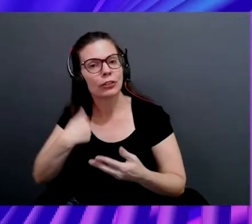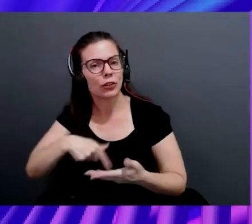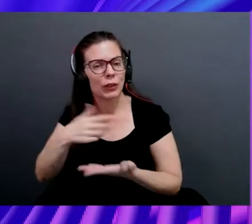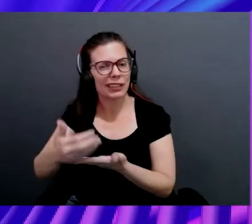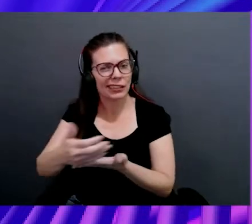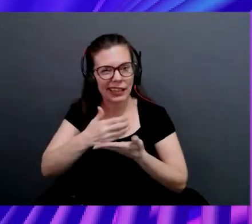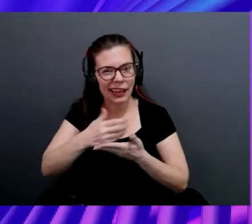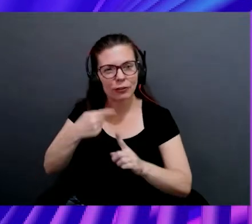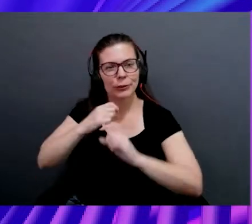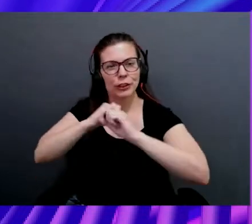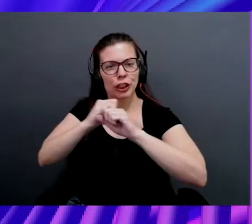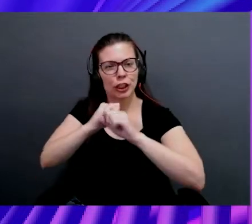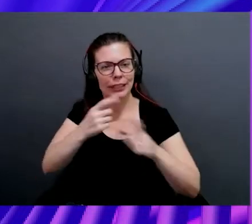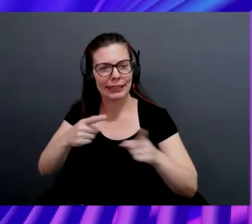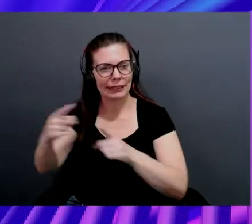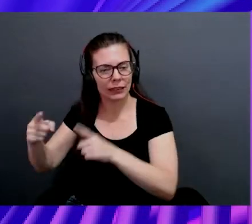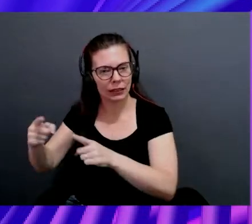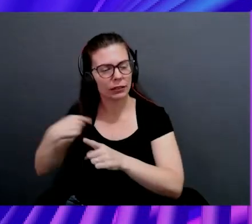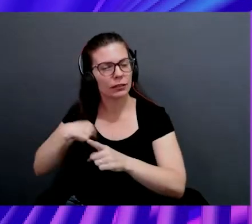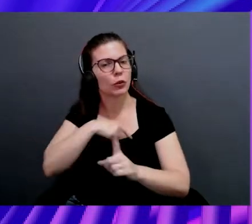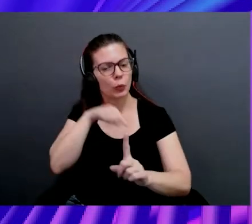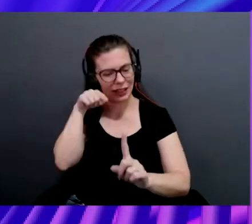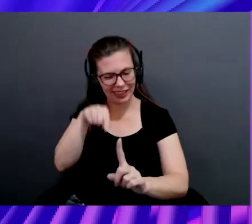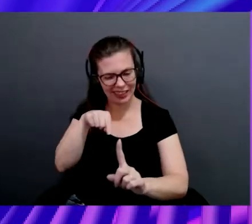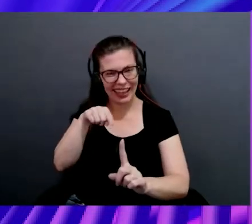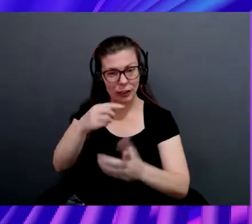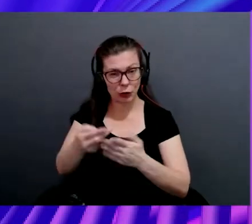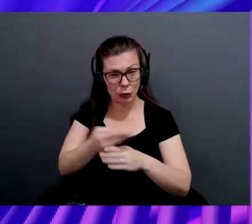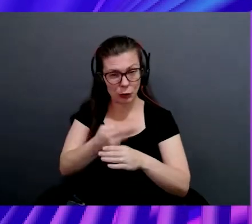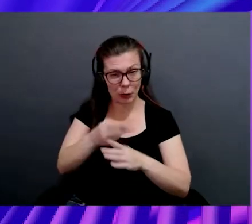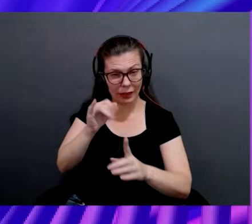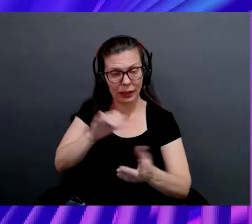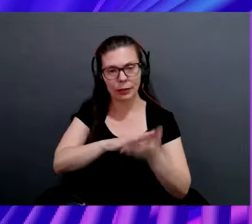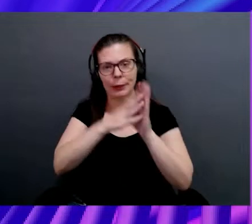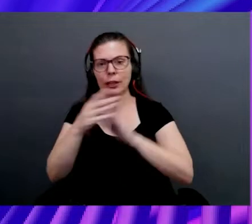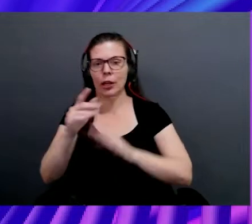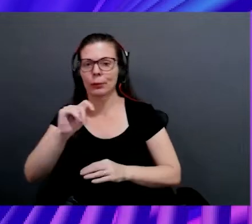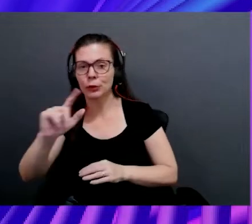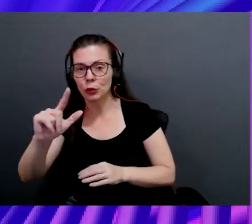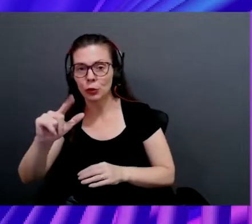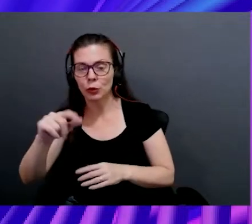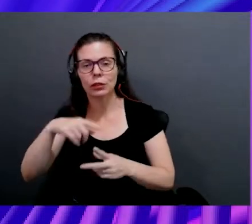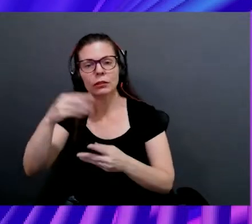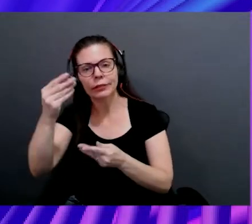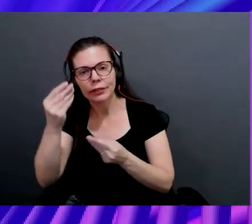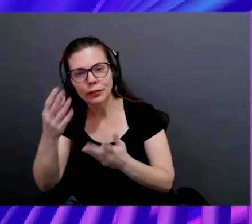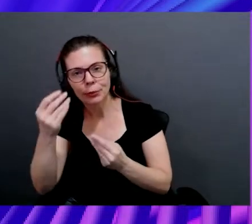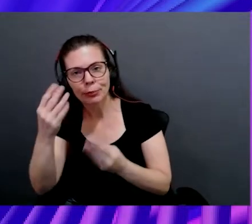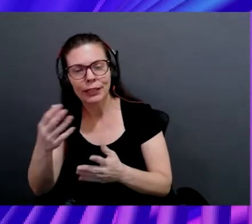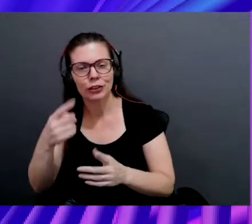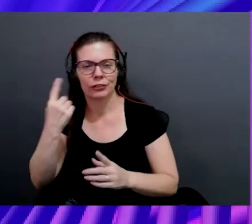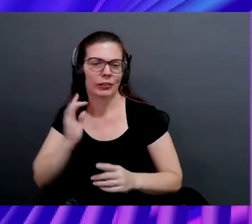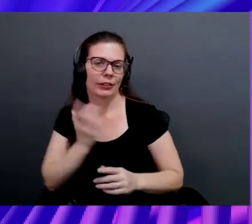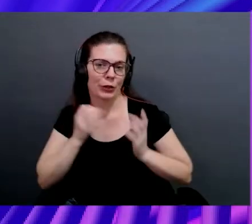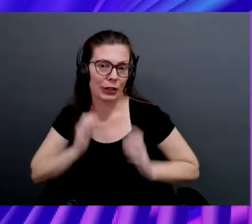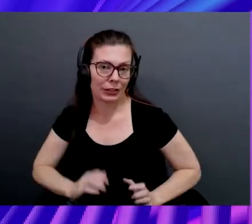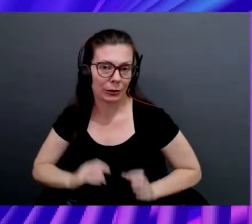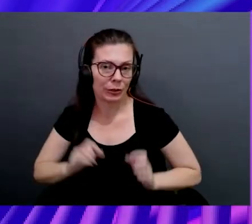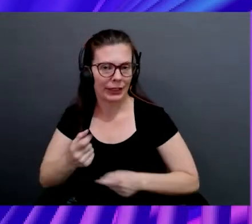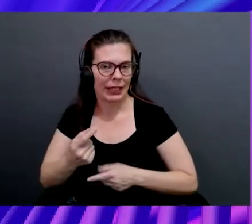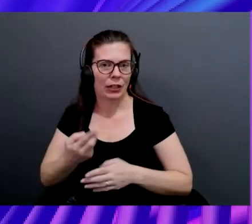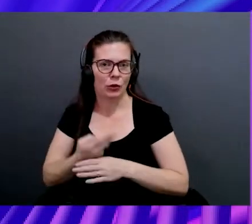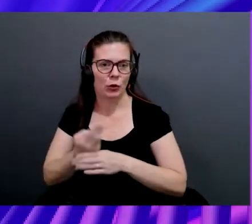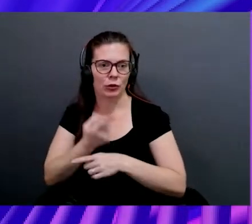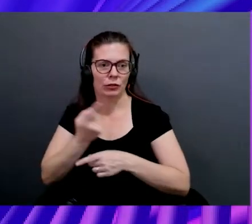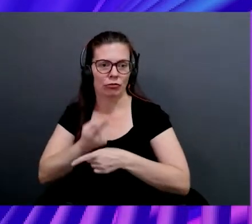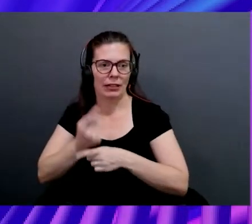security incidents, we turn right into tools and information for customers to use directly. One